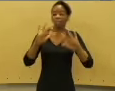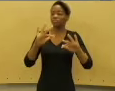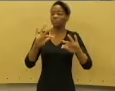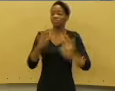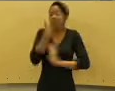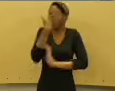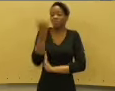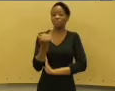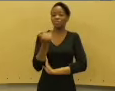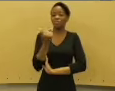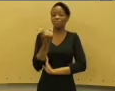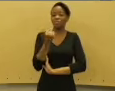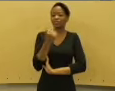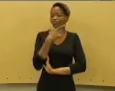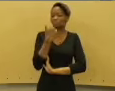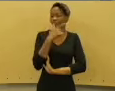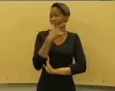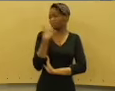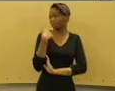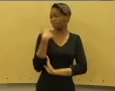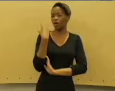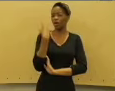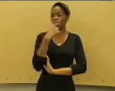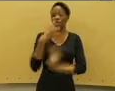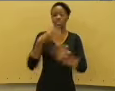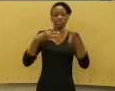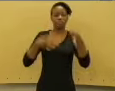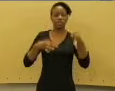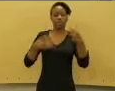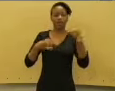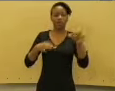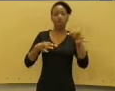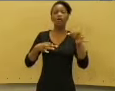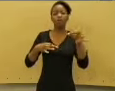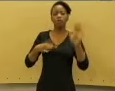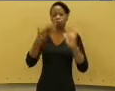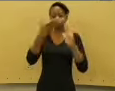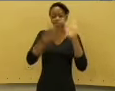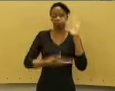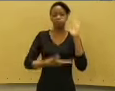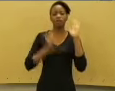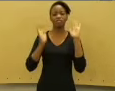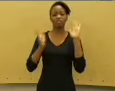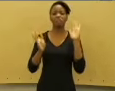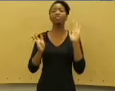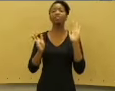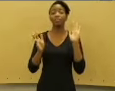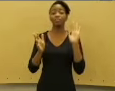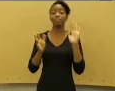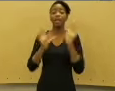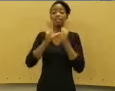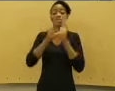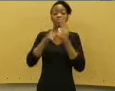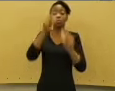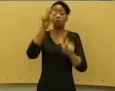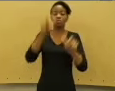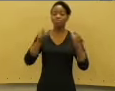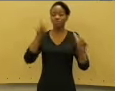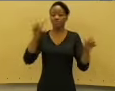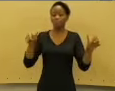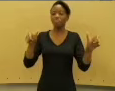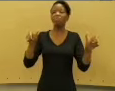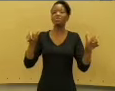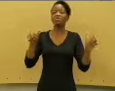currently out, as far as I know, trying to curb the hate crimes that disabled people